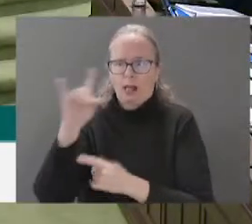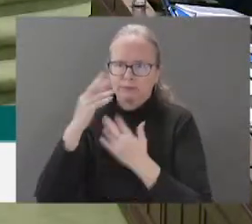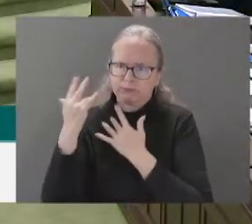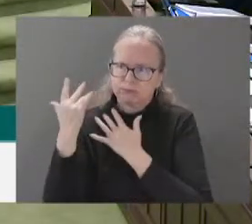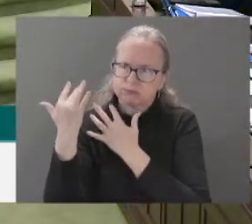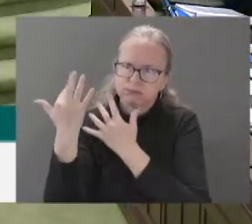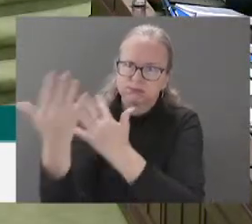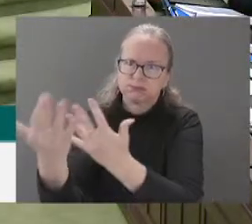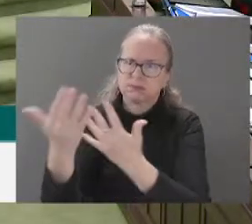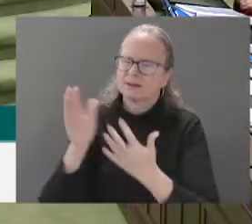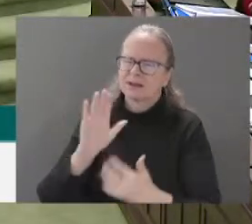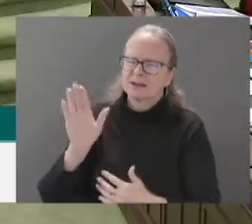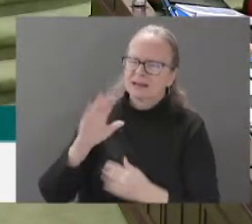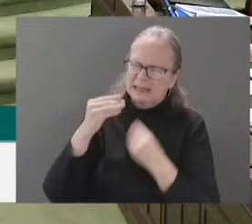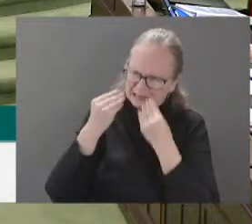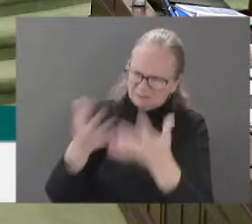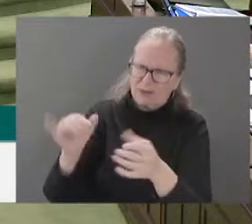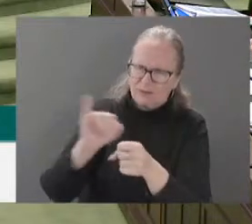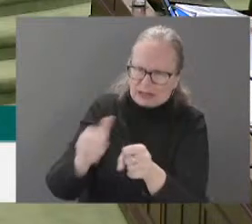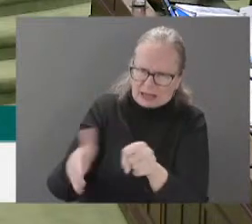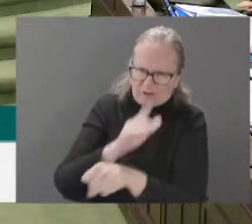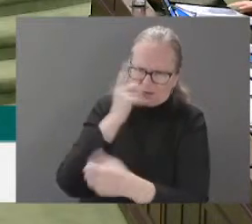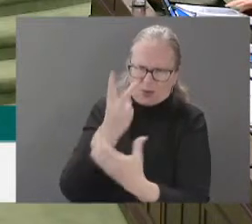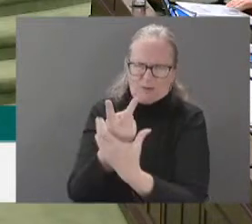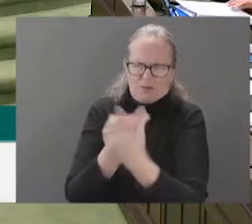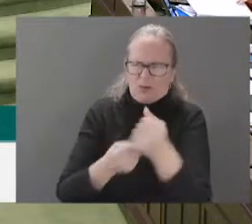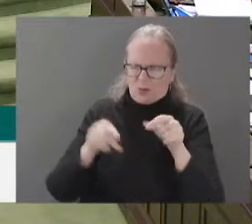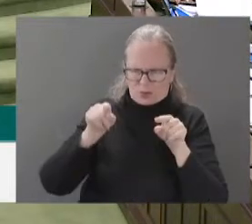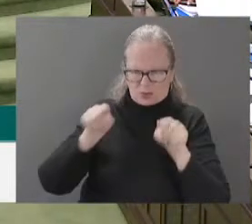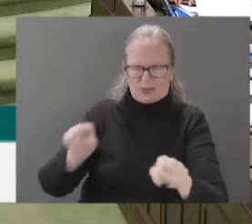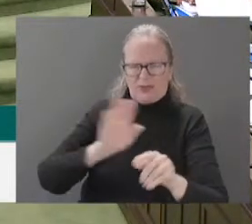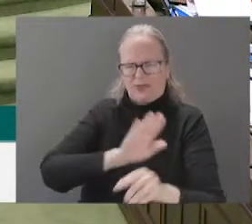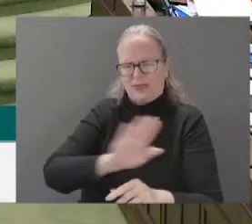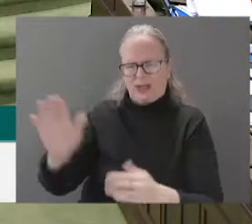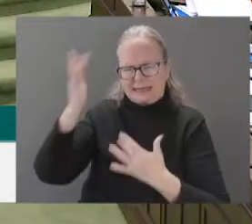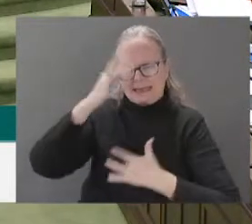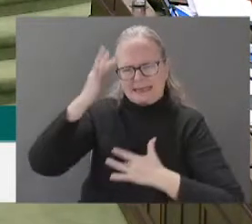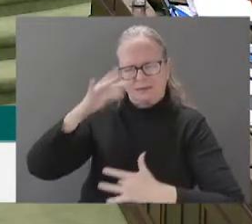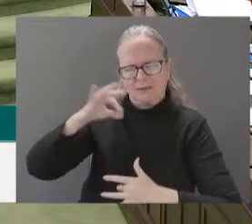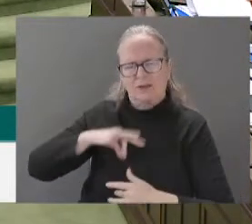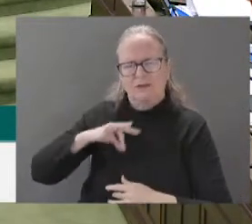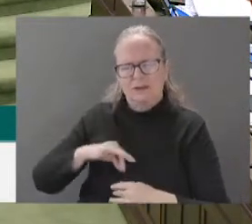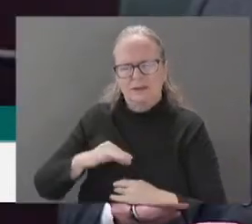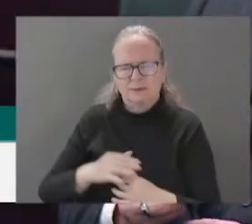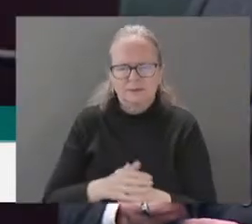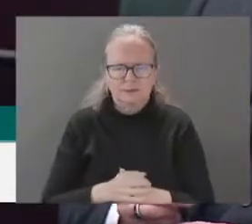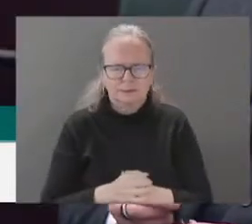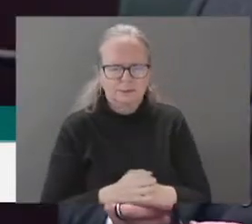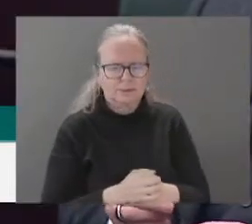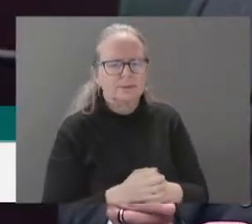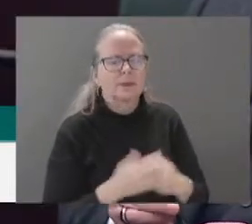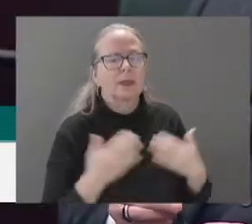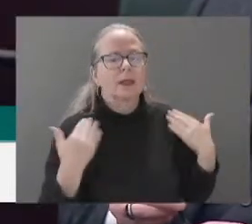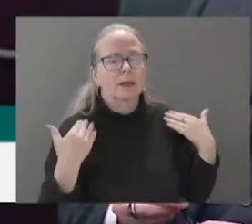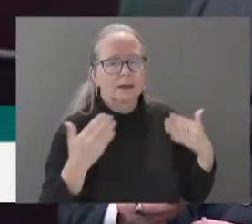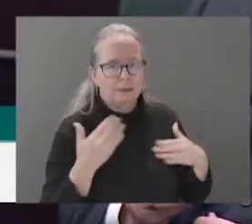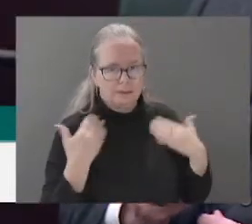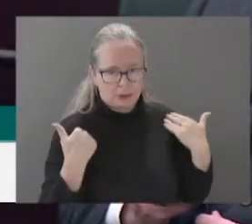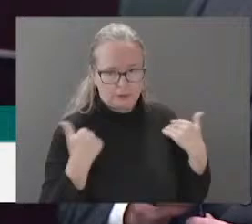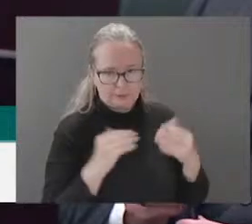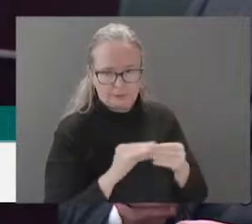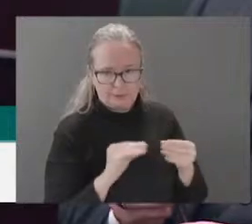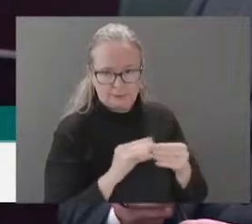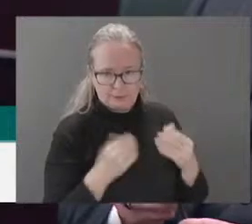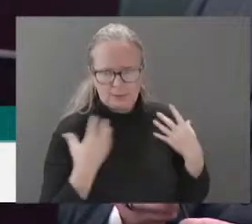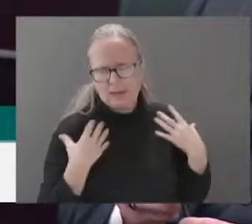honorable the minister of Health has risen speaker and it is a very serious question that is brought forward and yes we are